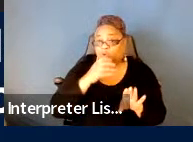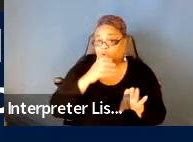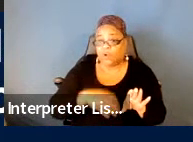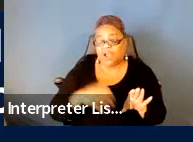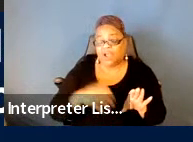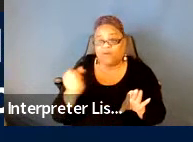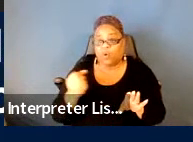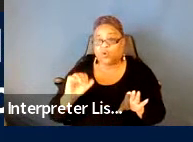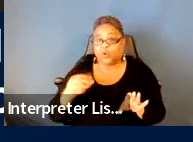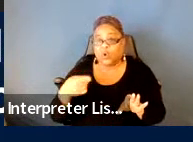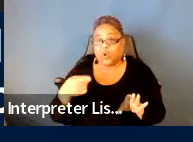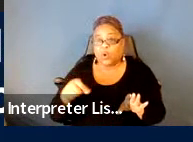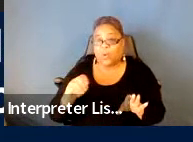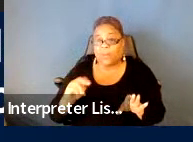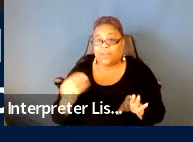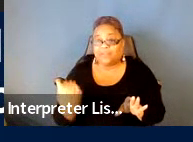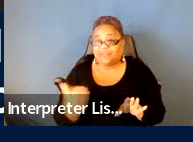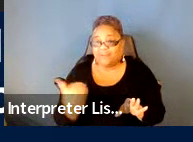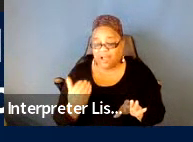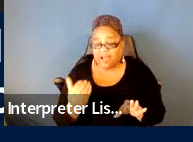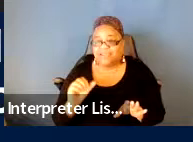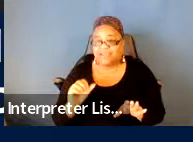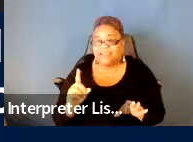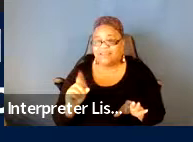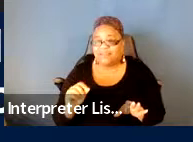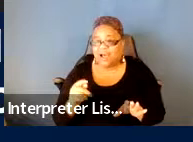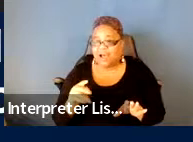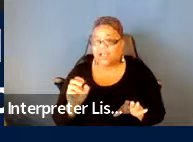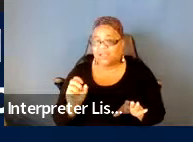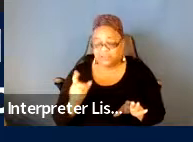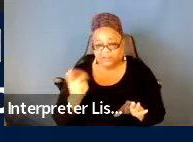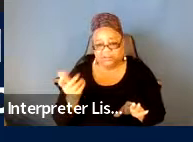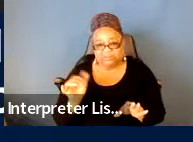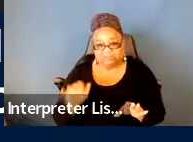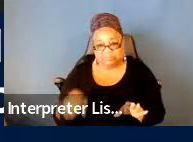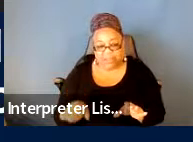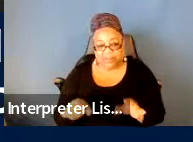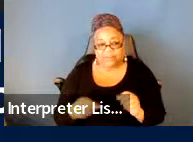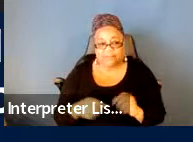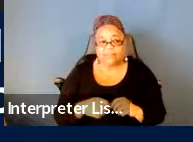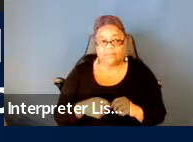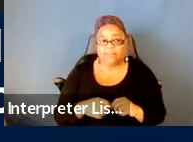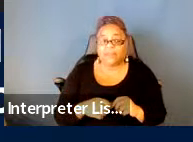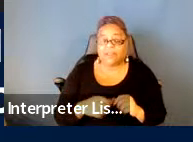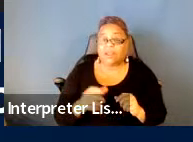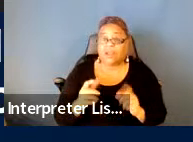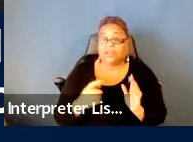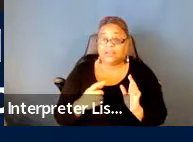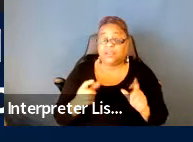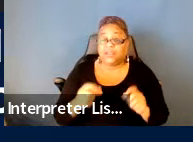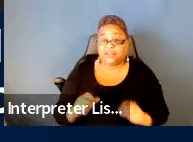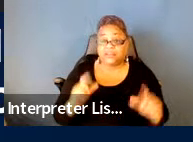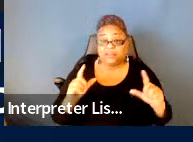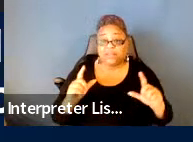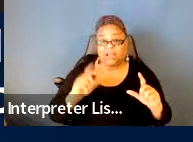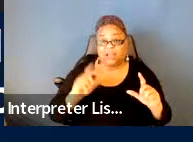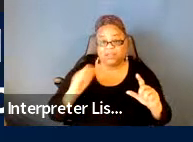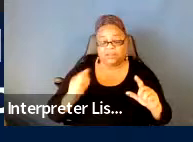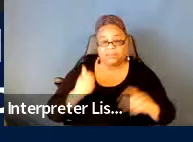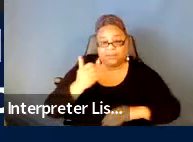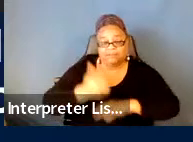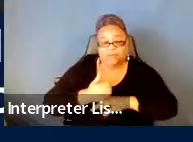If a door is located in a glass partition, the sign must be mounted on the glass partition except where